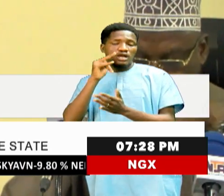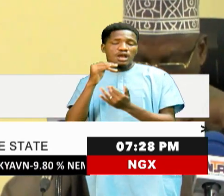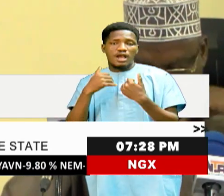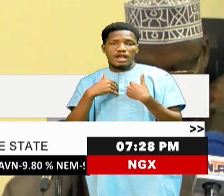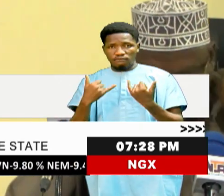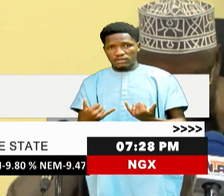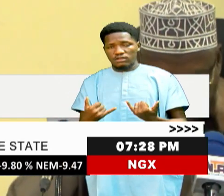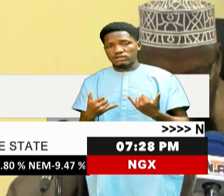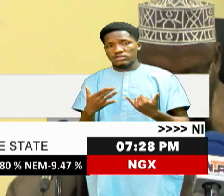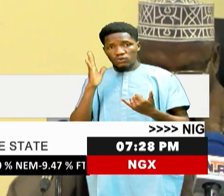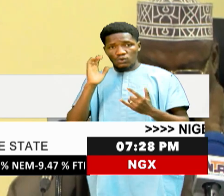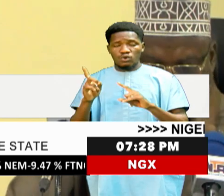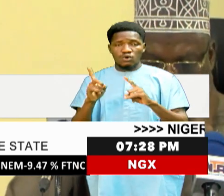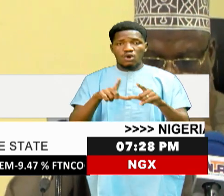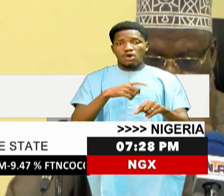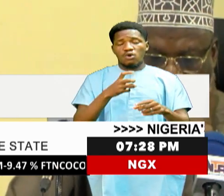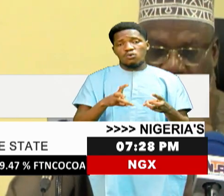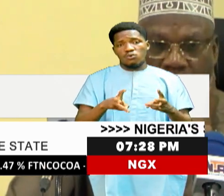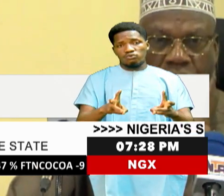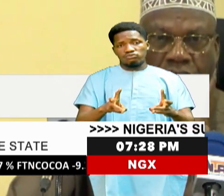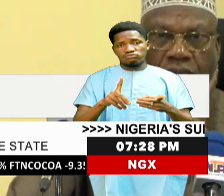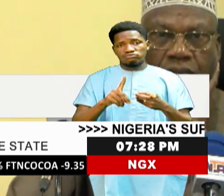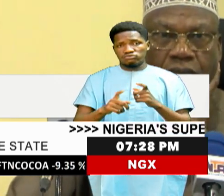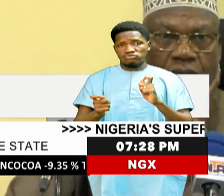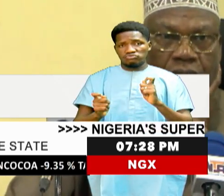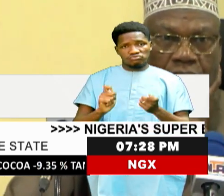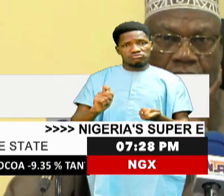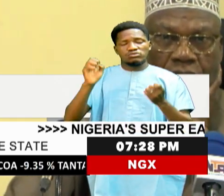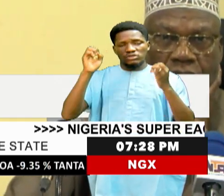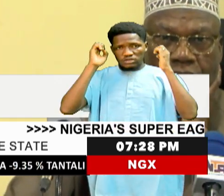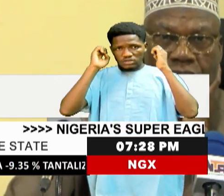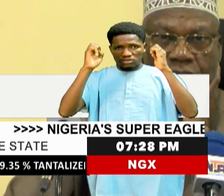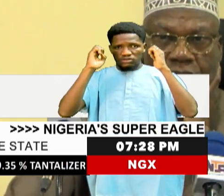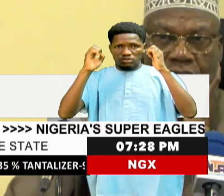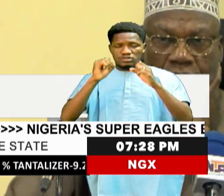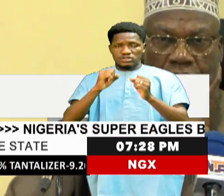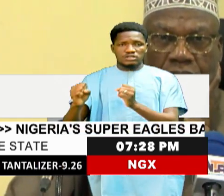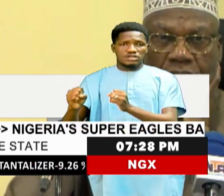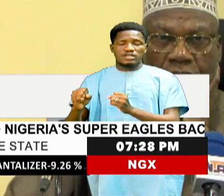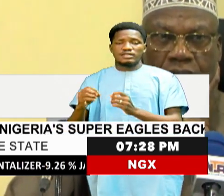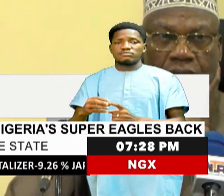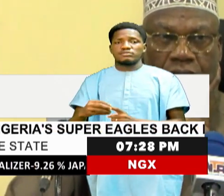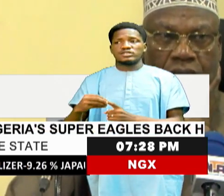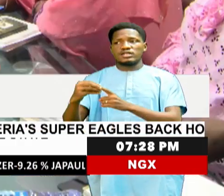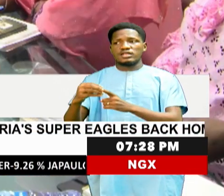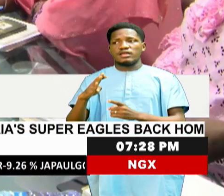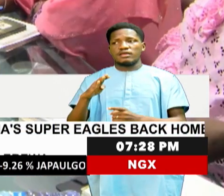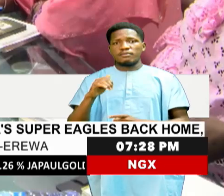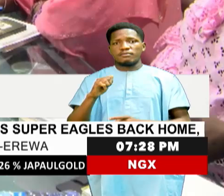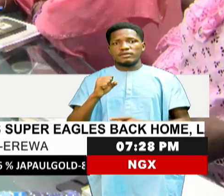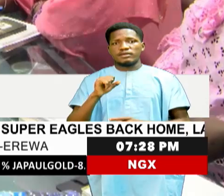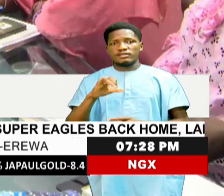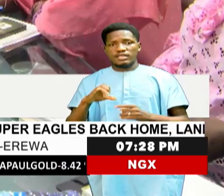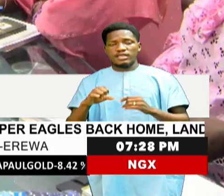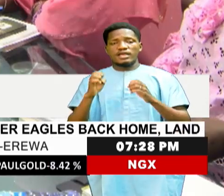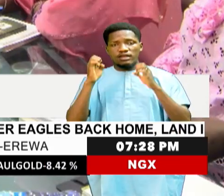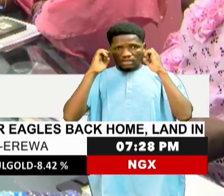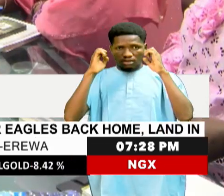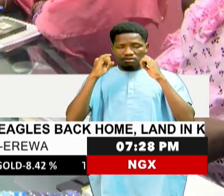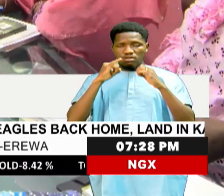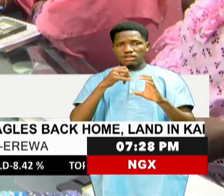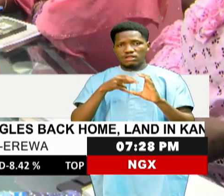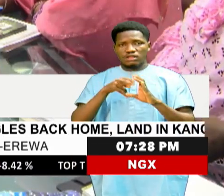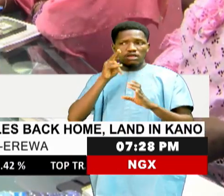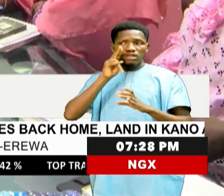way in really turning around the education, especially the basic education subsector in Nigeria. To prepare teachers for the